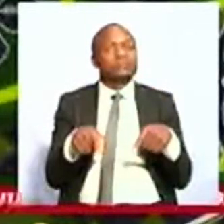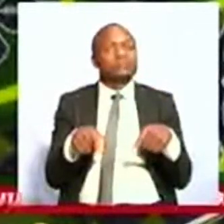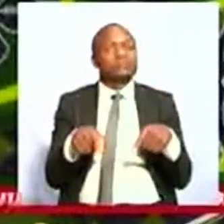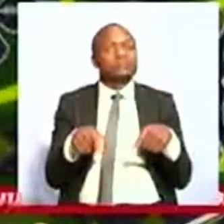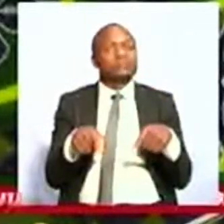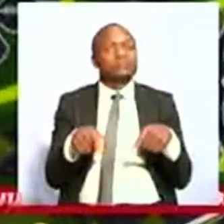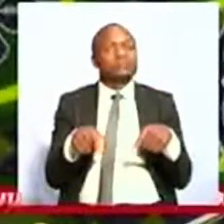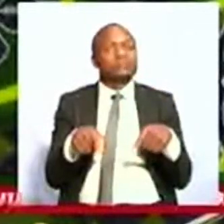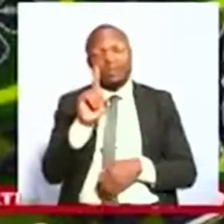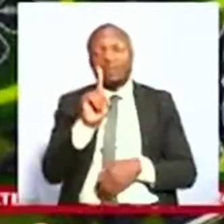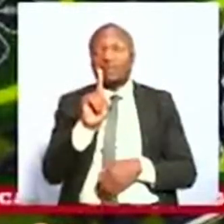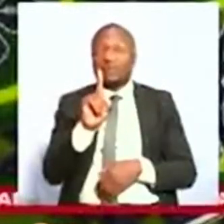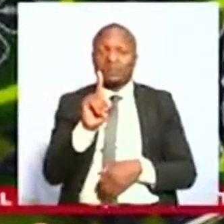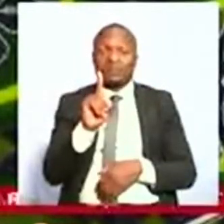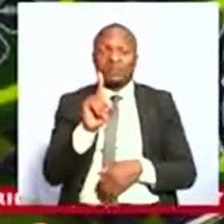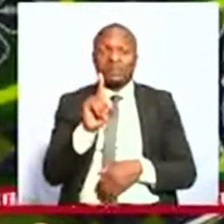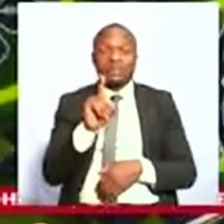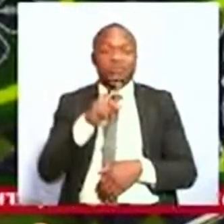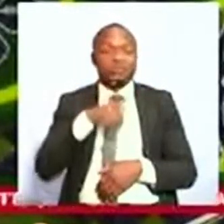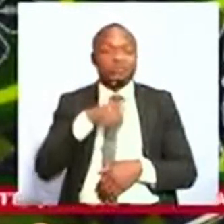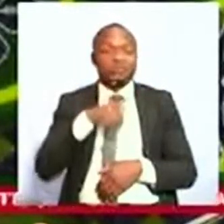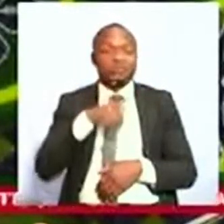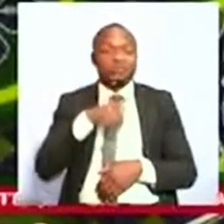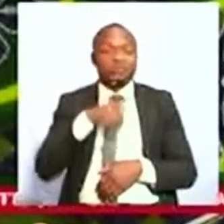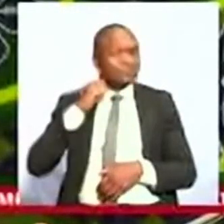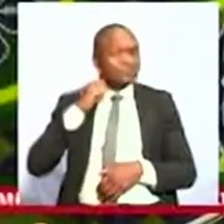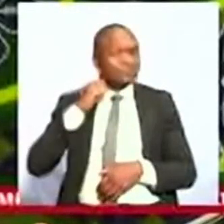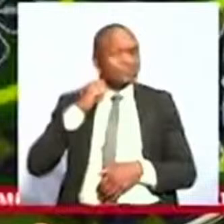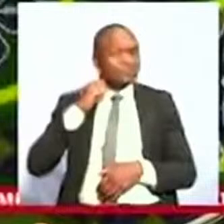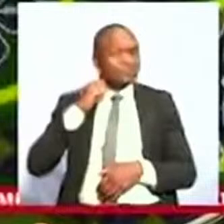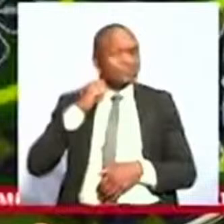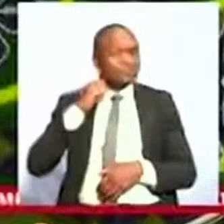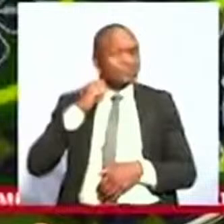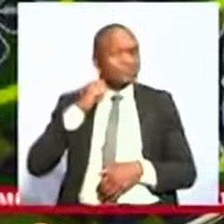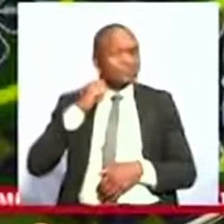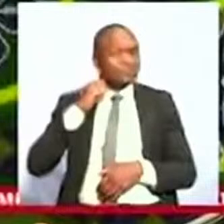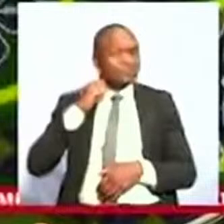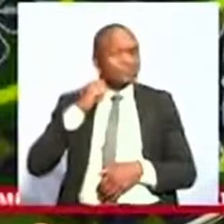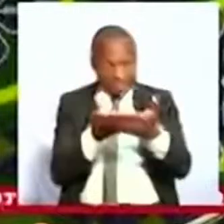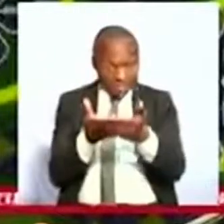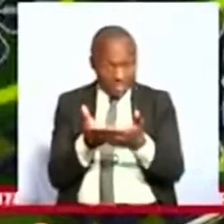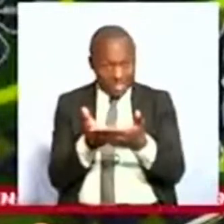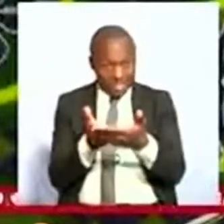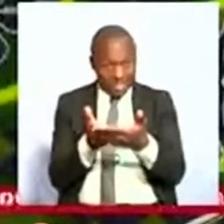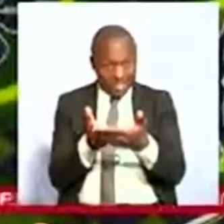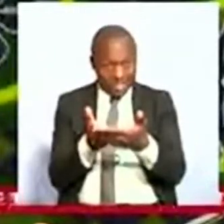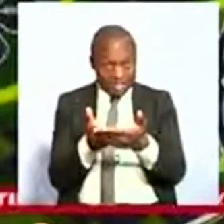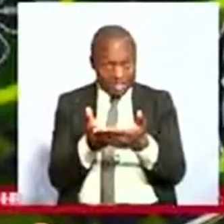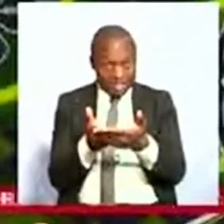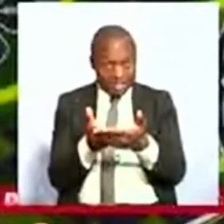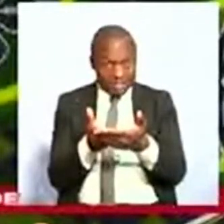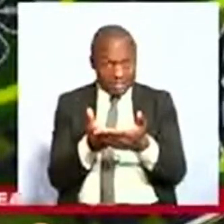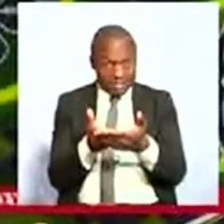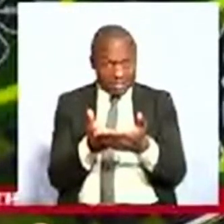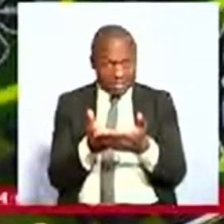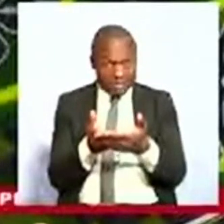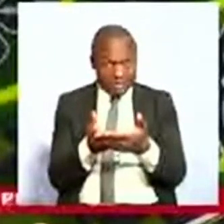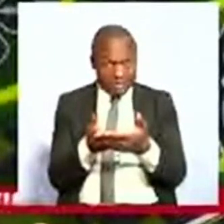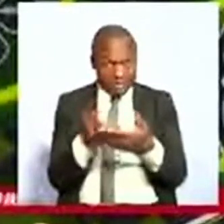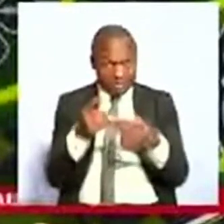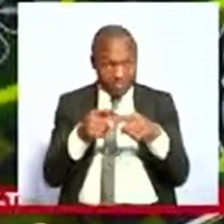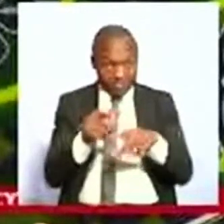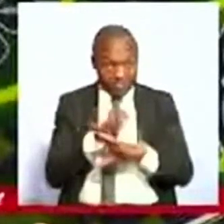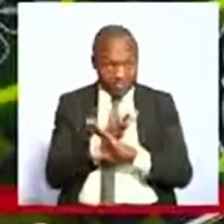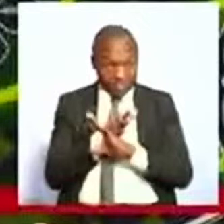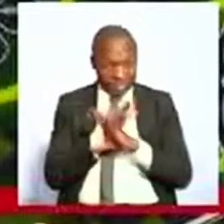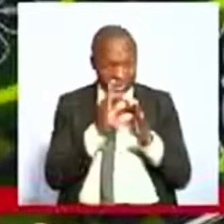anywhere, and God forbid that this can happen to Zambia. Okay, well, because we are saying, okay,